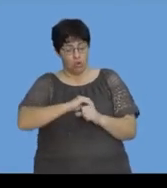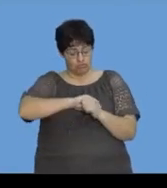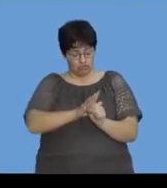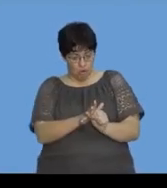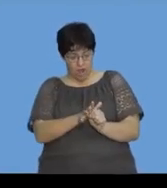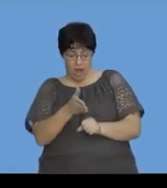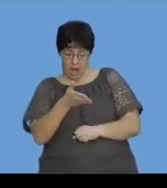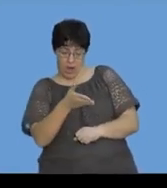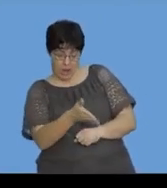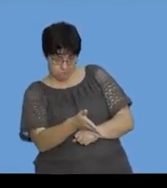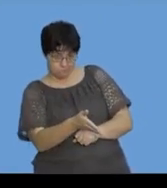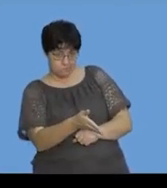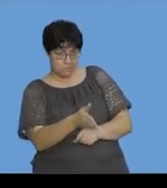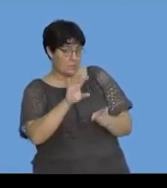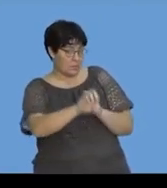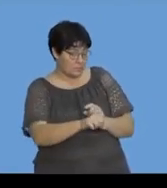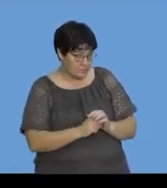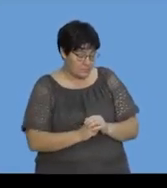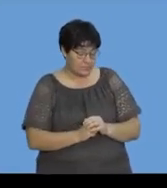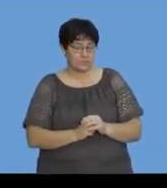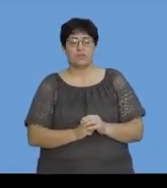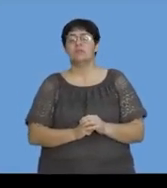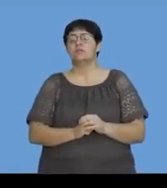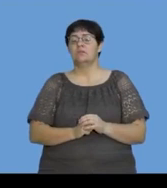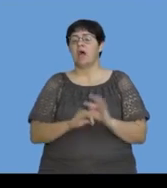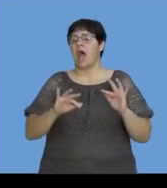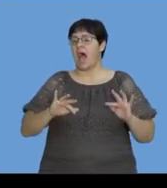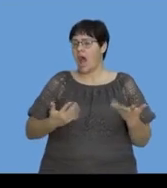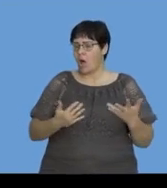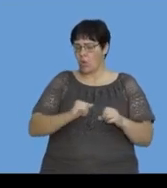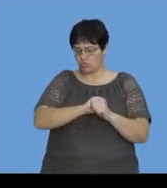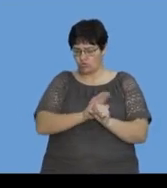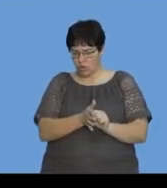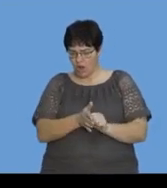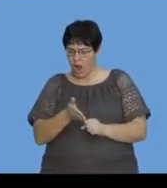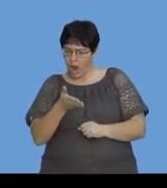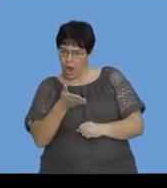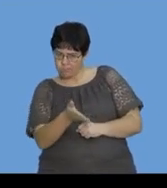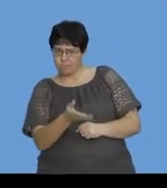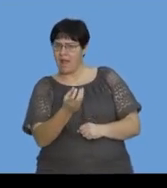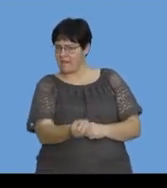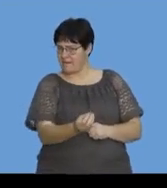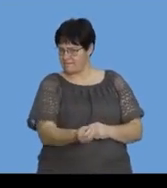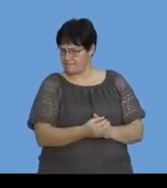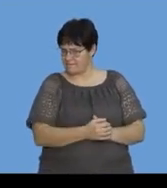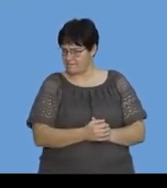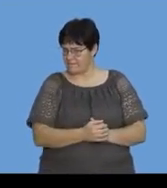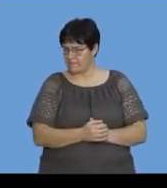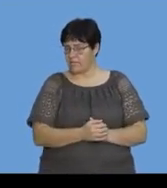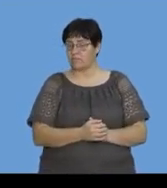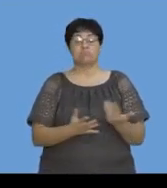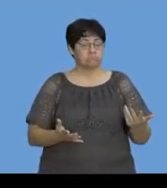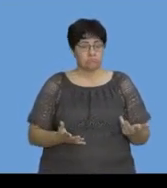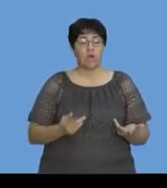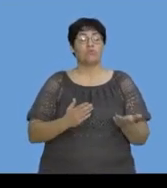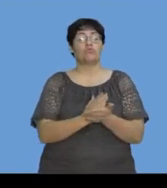investigate the presence of the coronavirus. Okay, so we're going to see how do we know that the coronavirus is